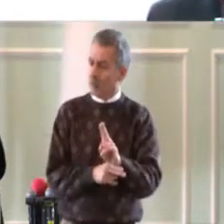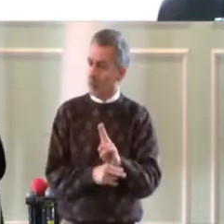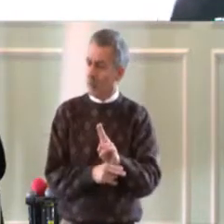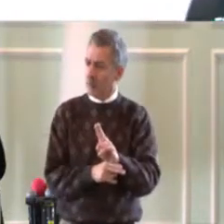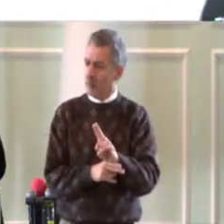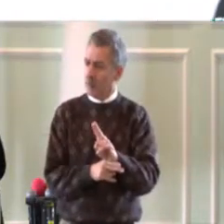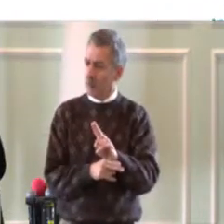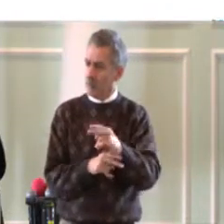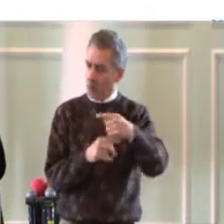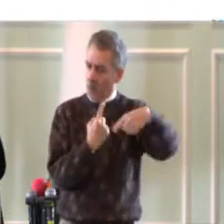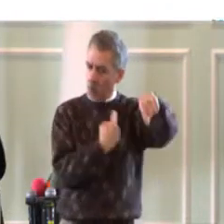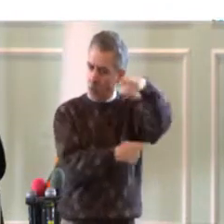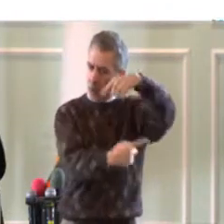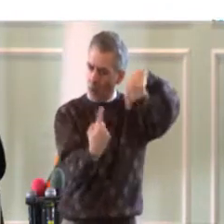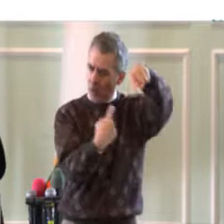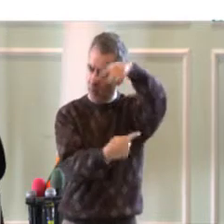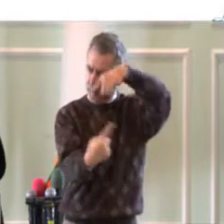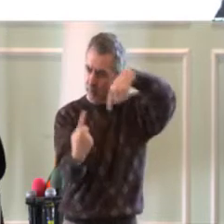whirlwind?